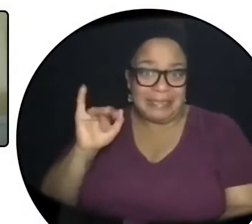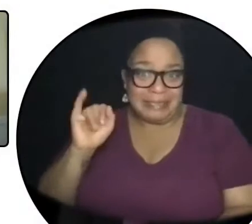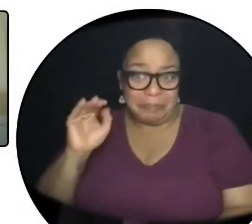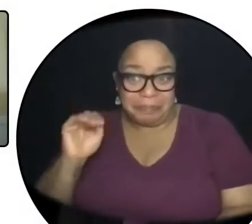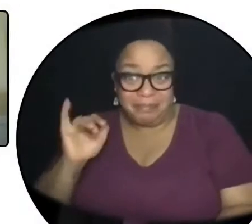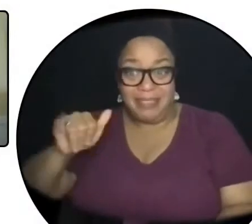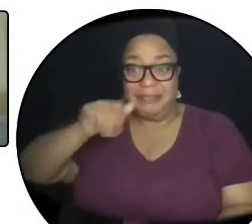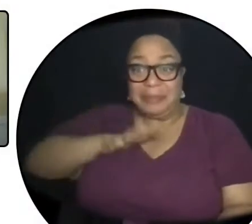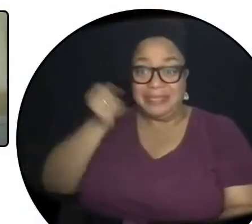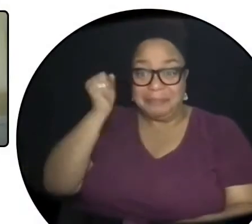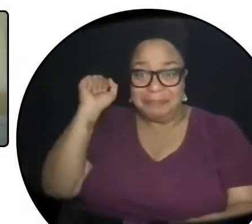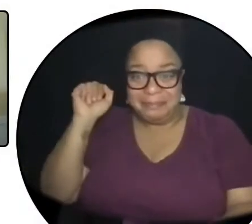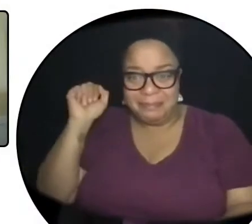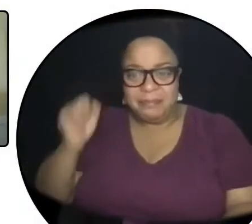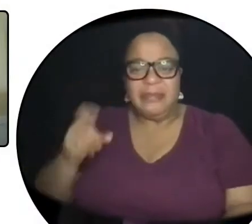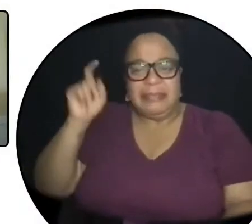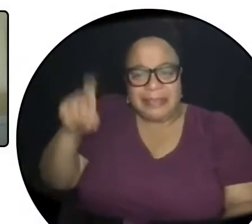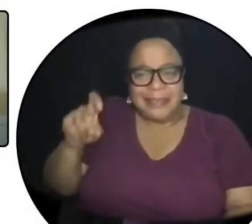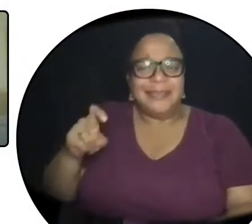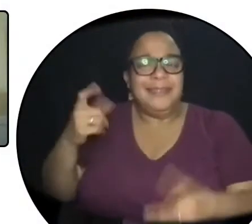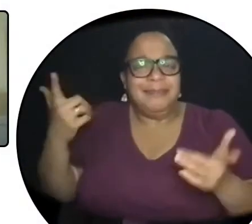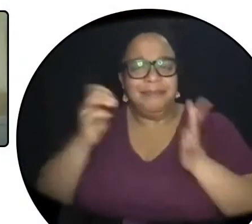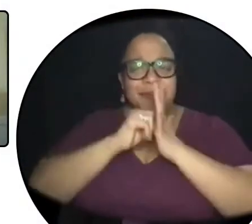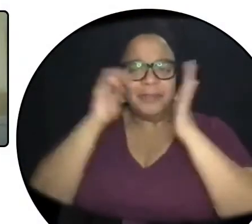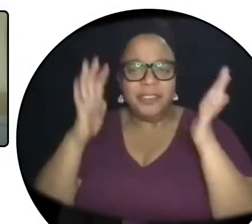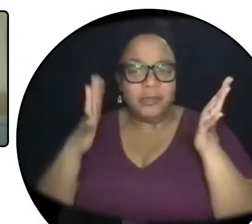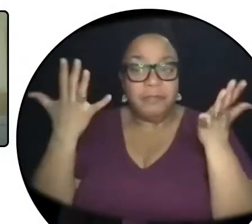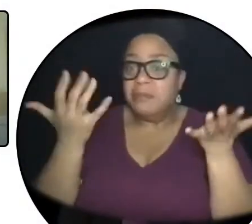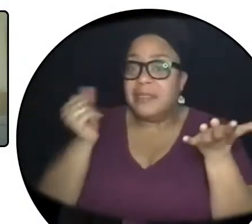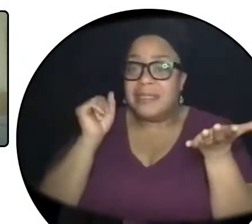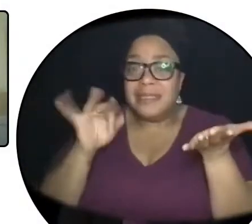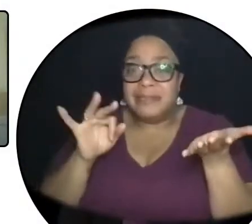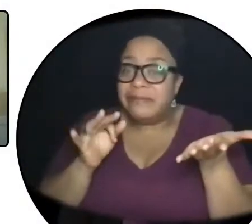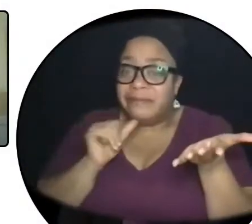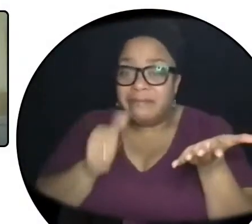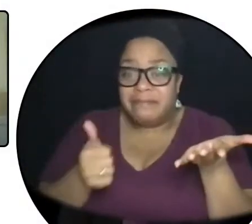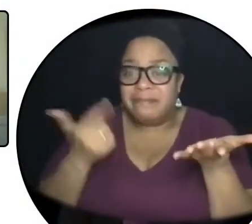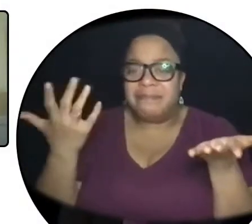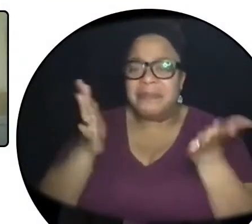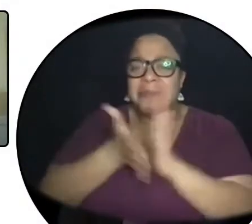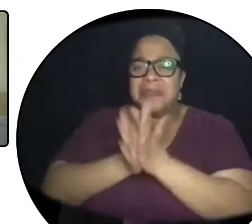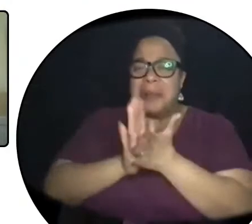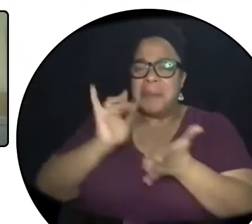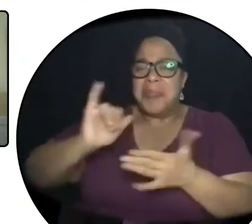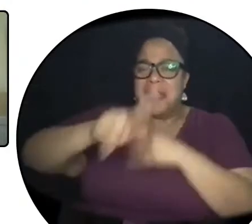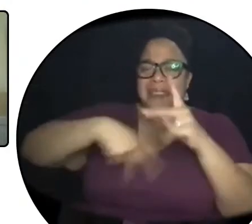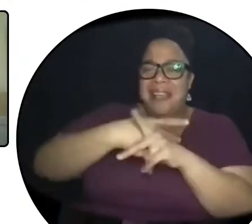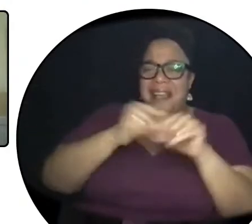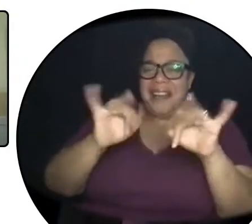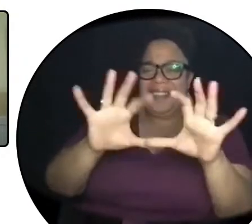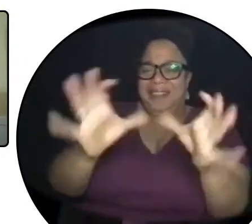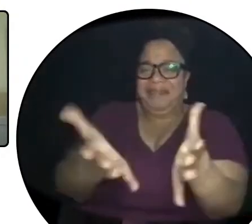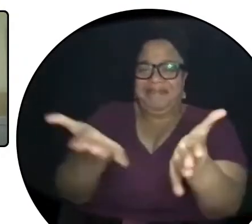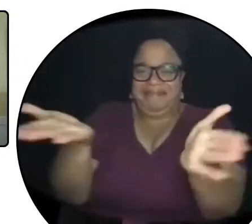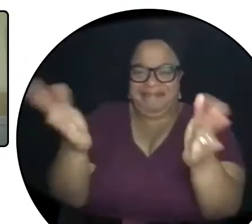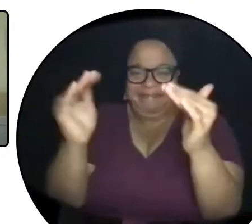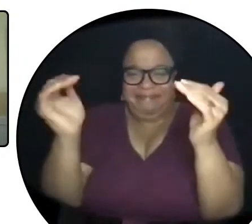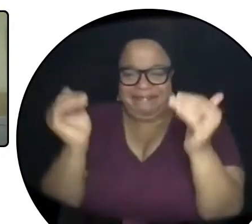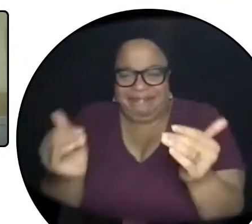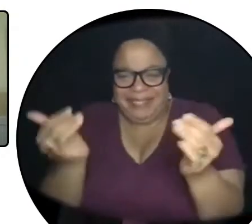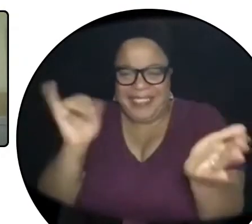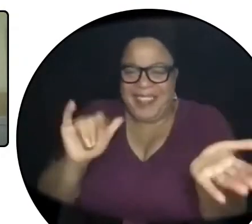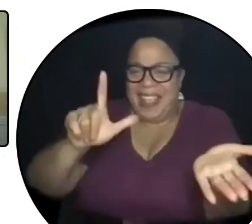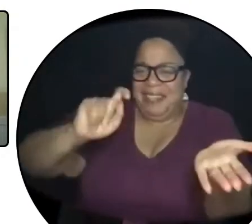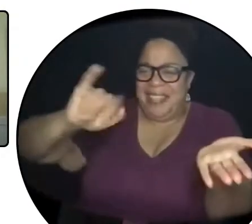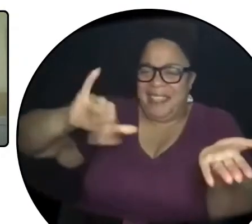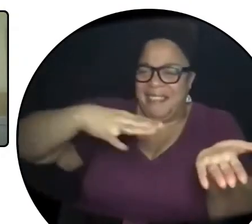Well, thank you so much. And thank you, everyone. It's good to hear from each of you. I have a couple little questions. They're